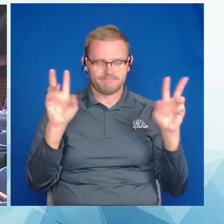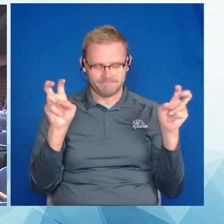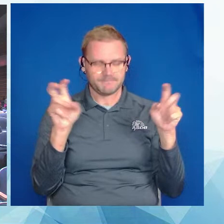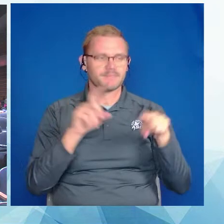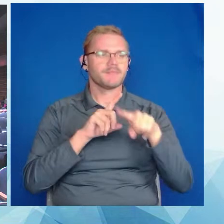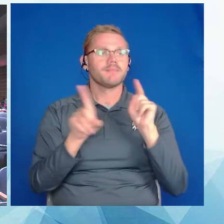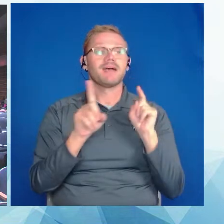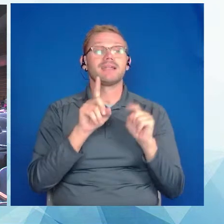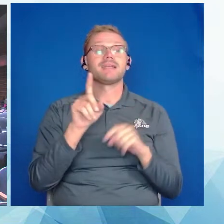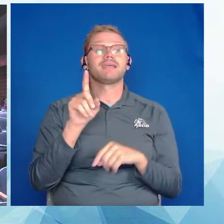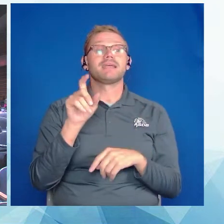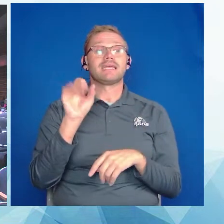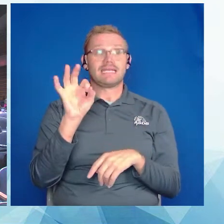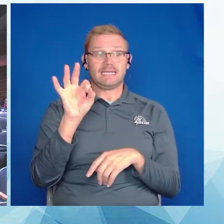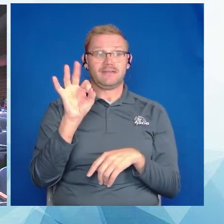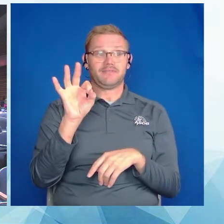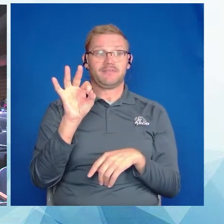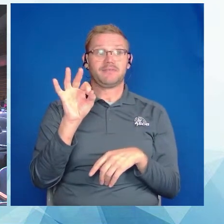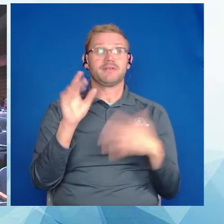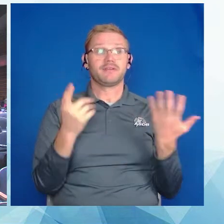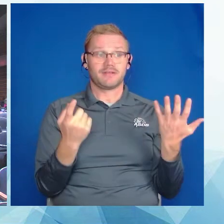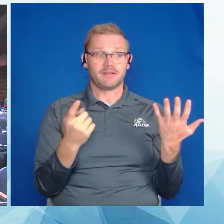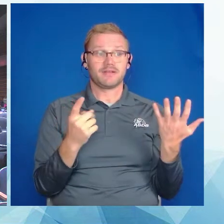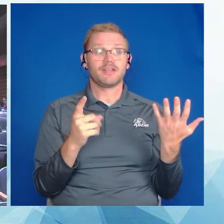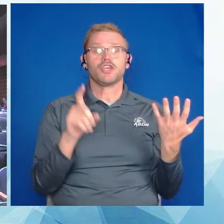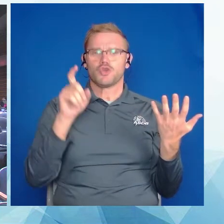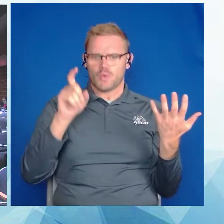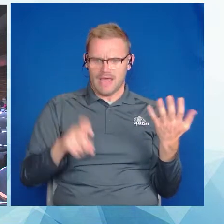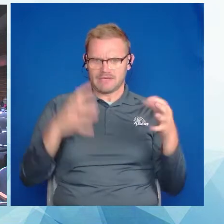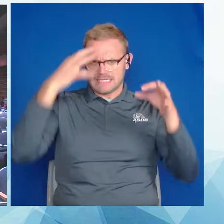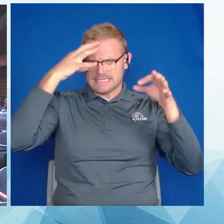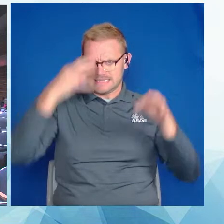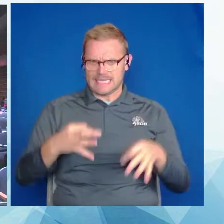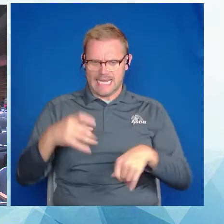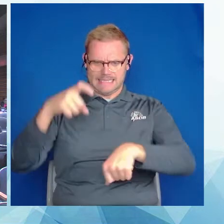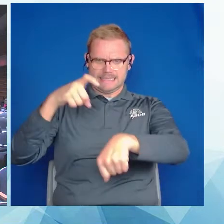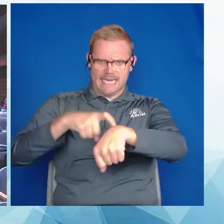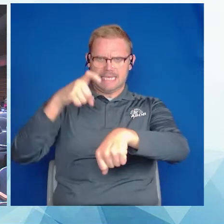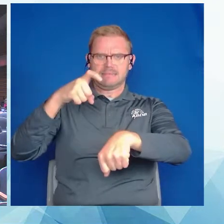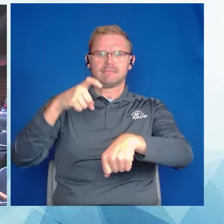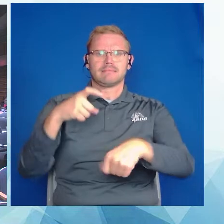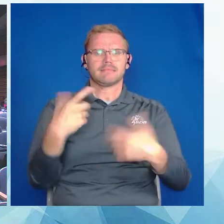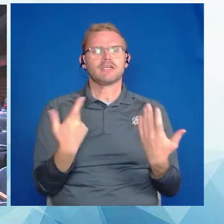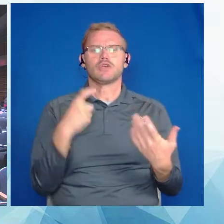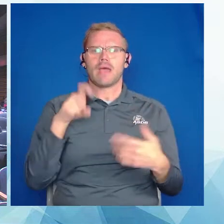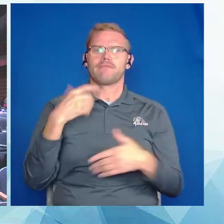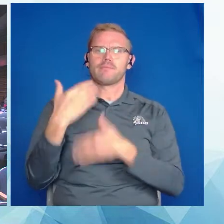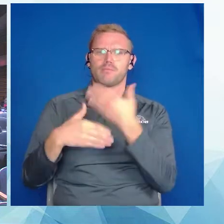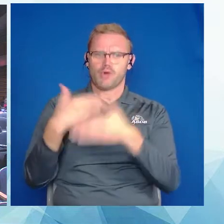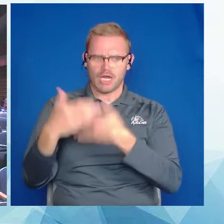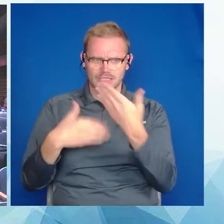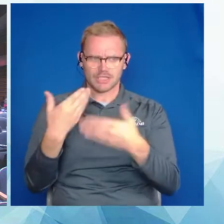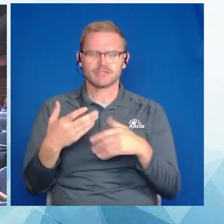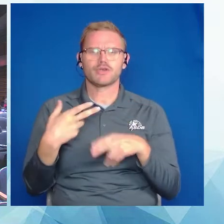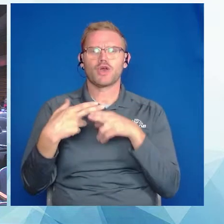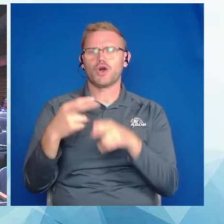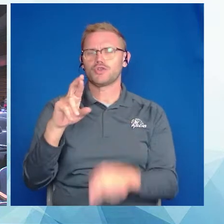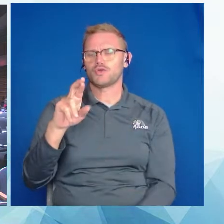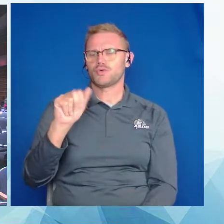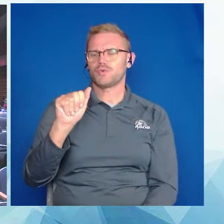date of the decision is important, that is, you had to decide it at this meeting, you go through a process called